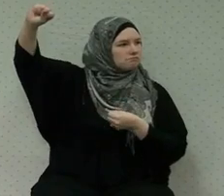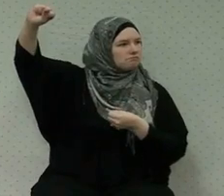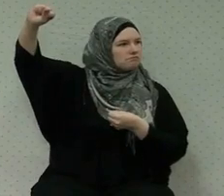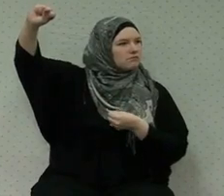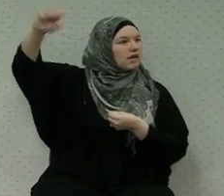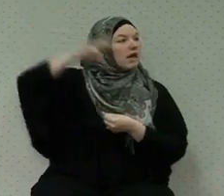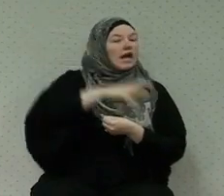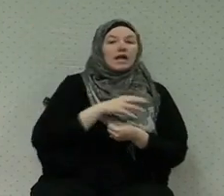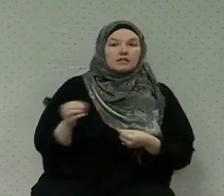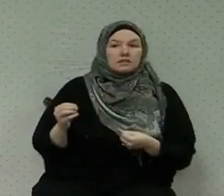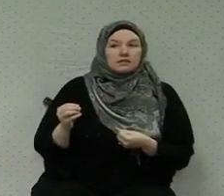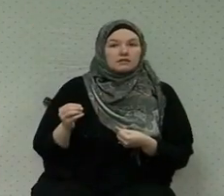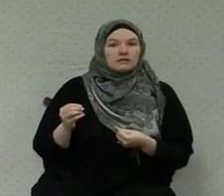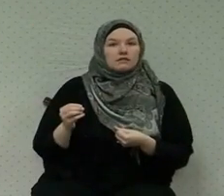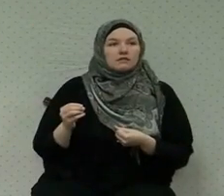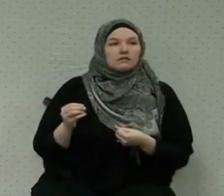And